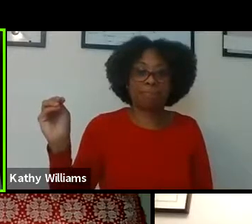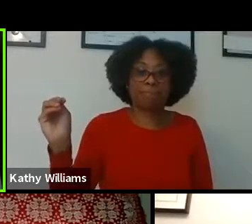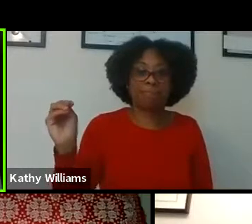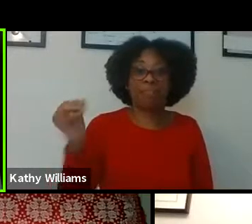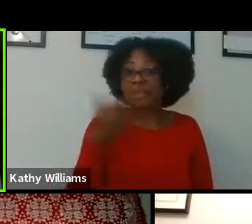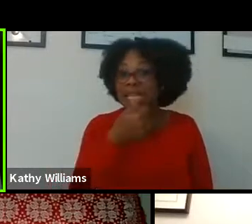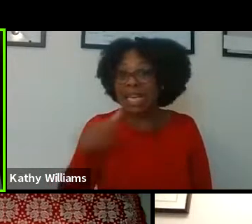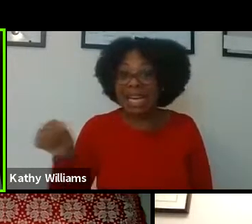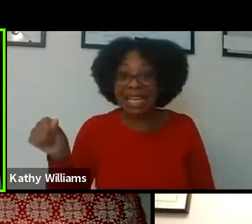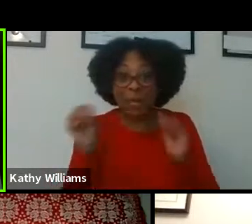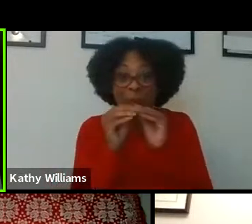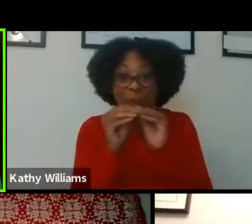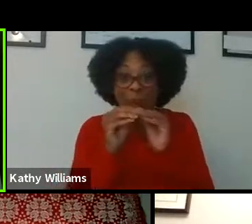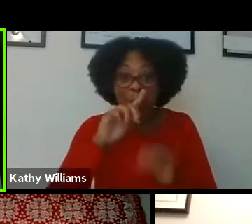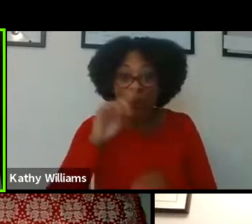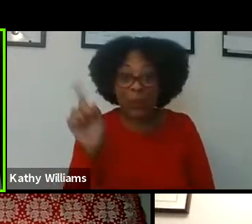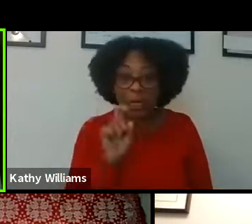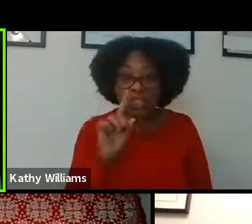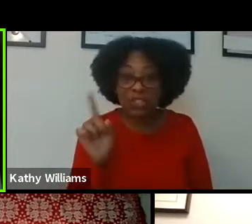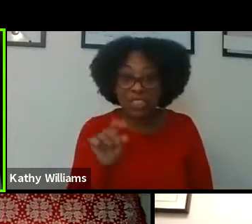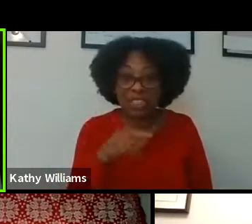Any more questions?